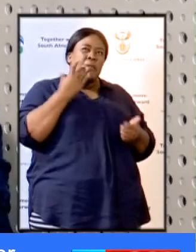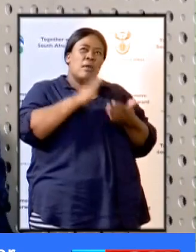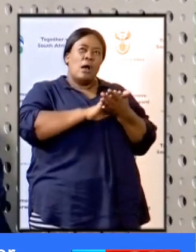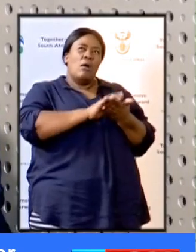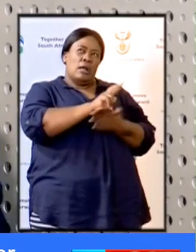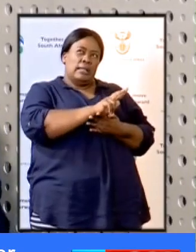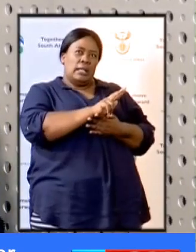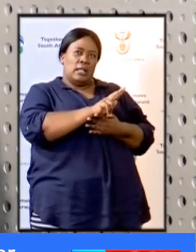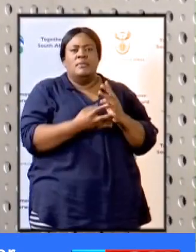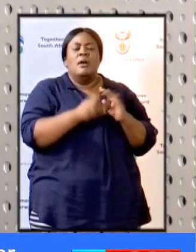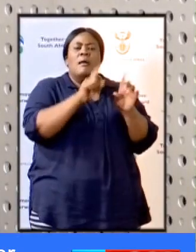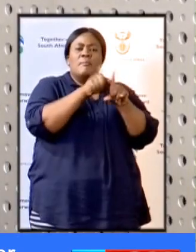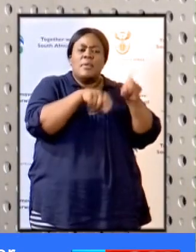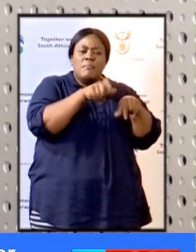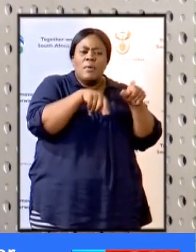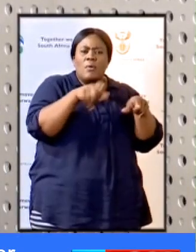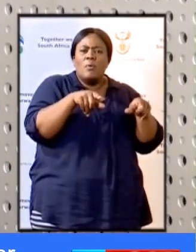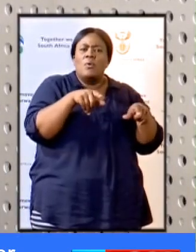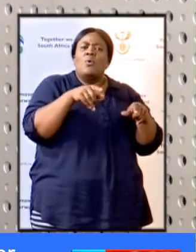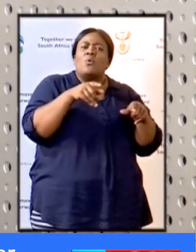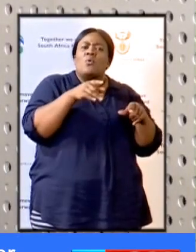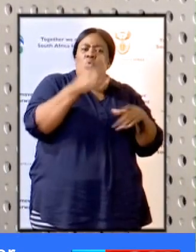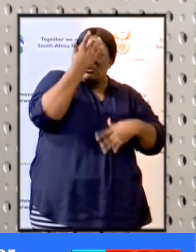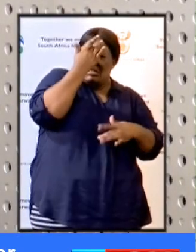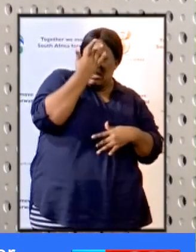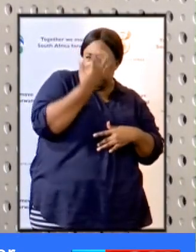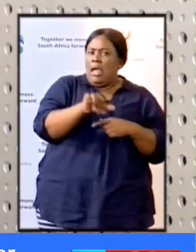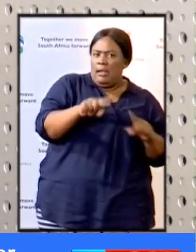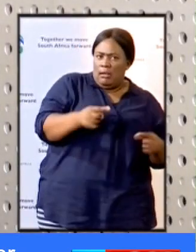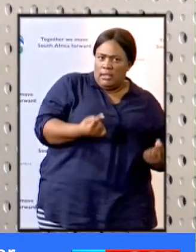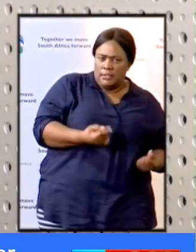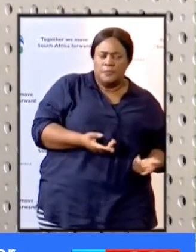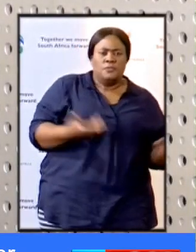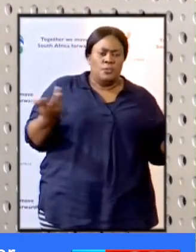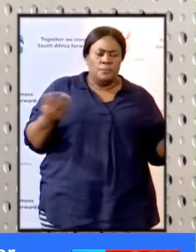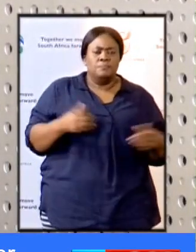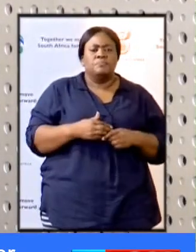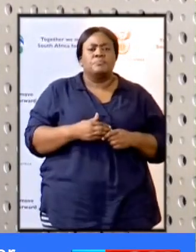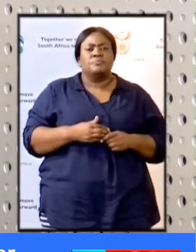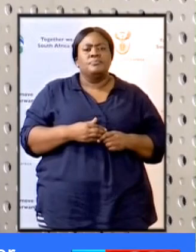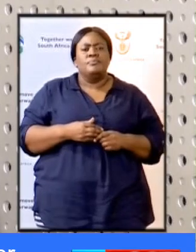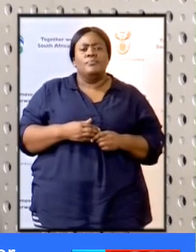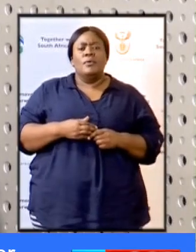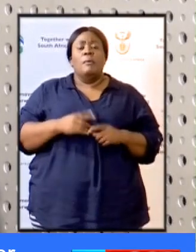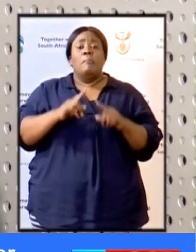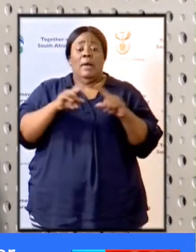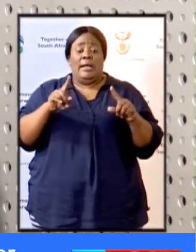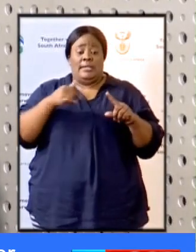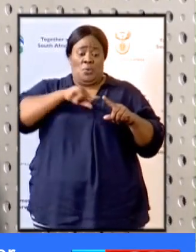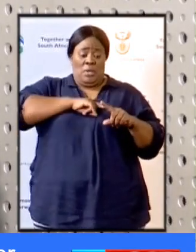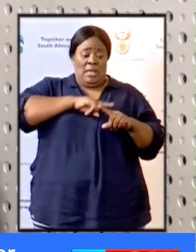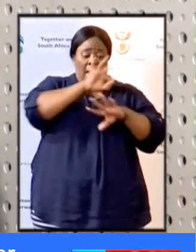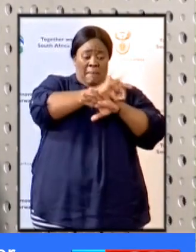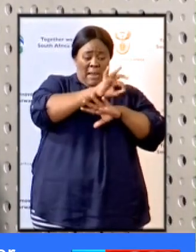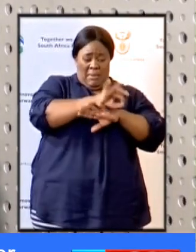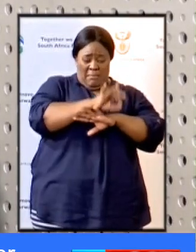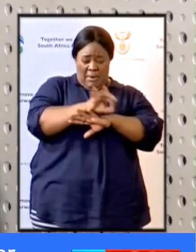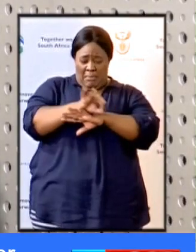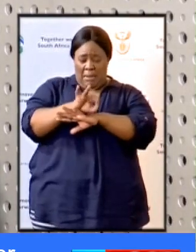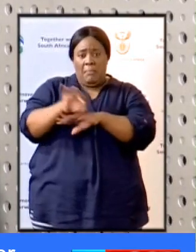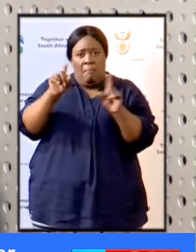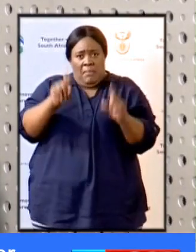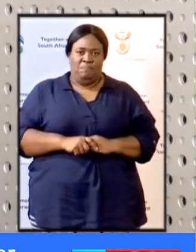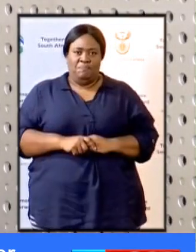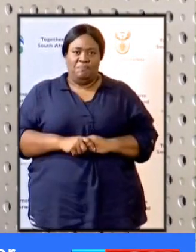people with underlying conditions, we know them, this is the command team, but because we have to plan and work back, because